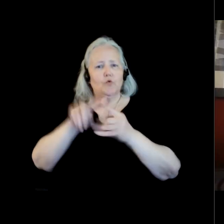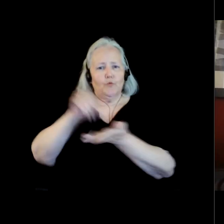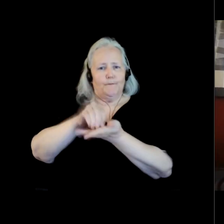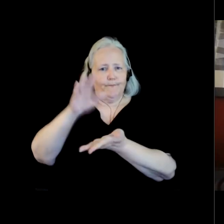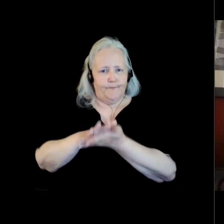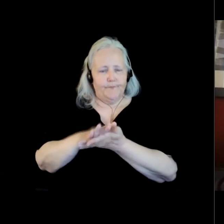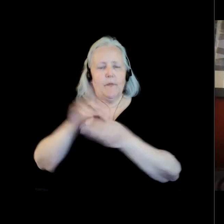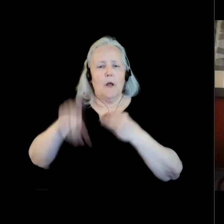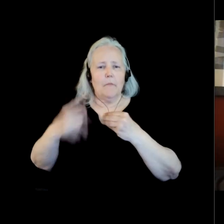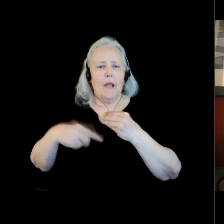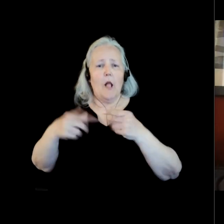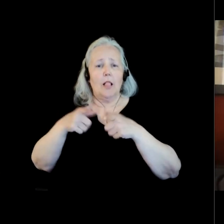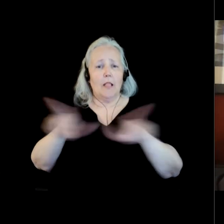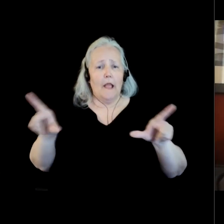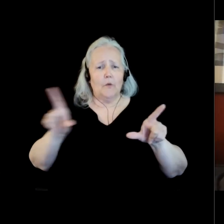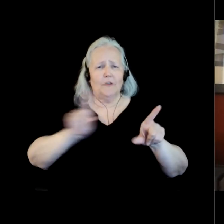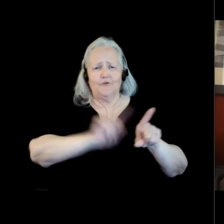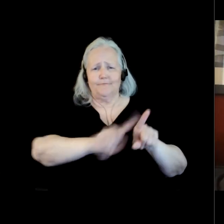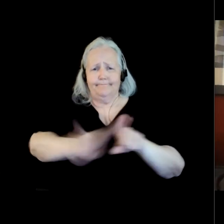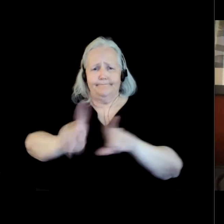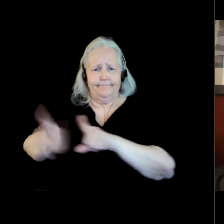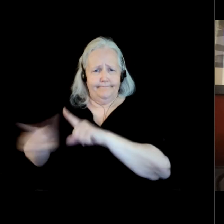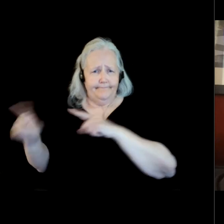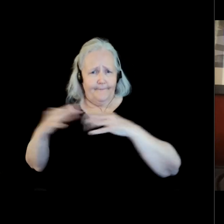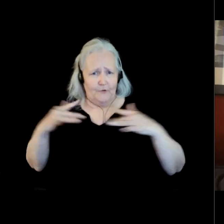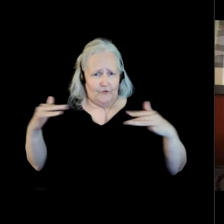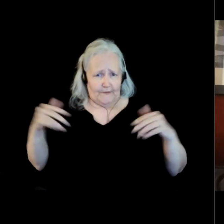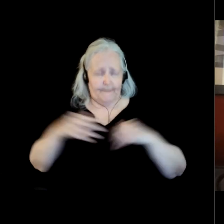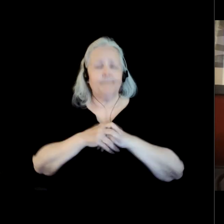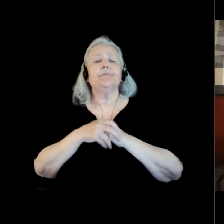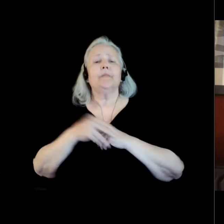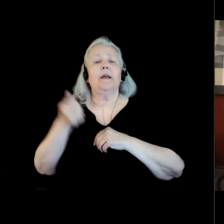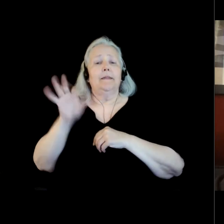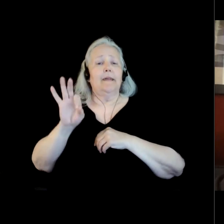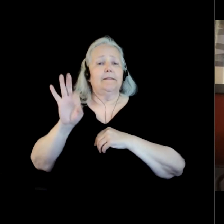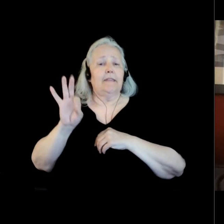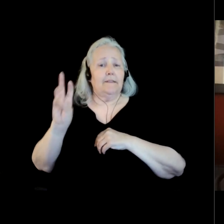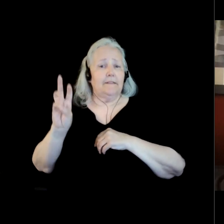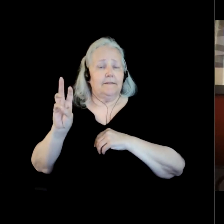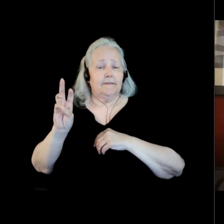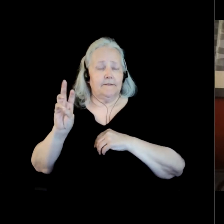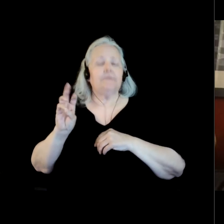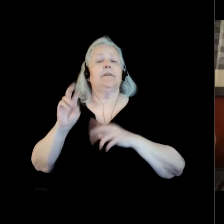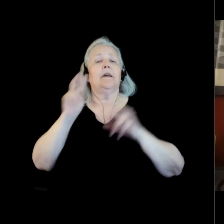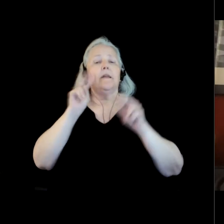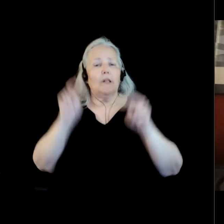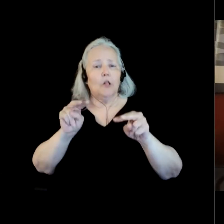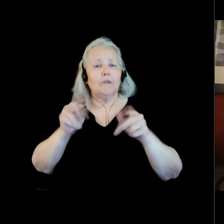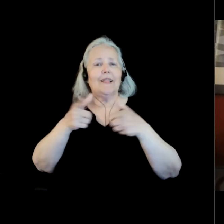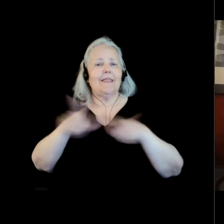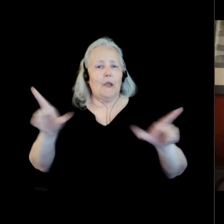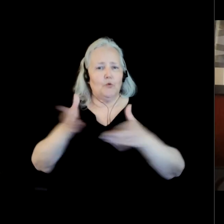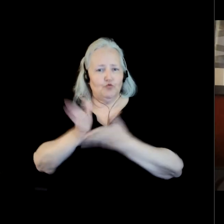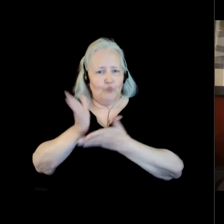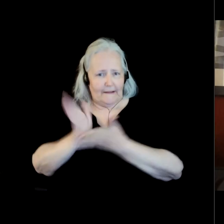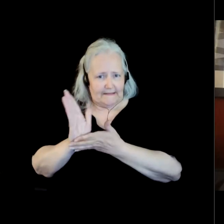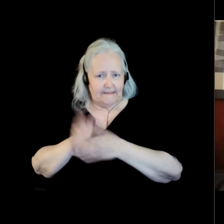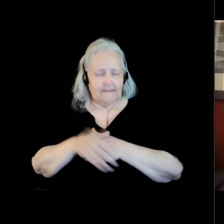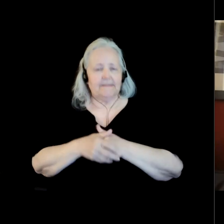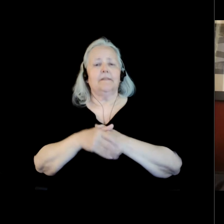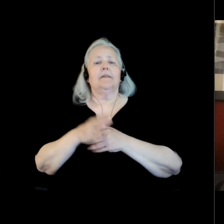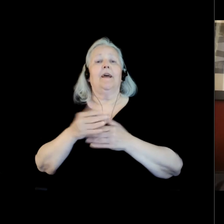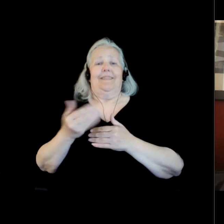diversity. Then there was a 1996 statement on language rights. And a little bit more